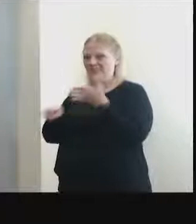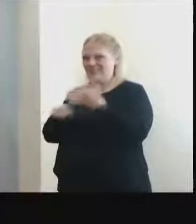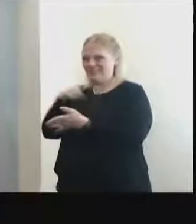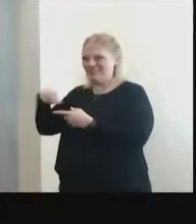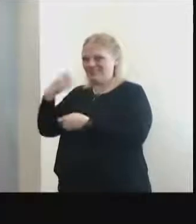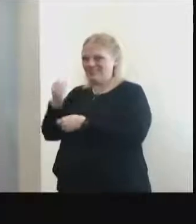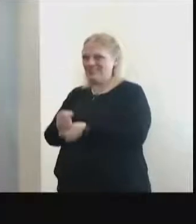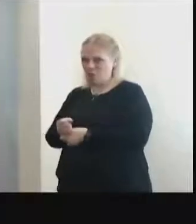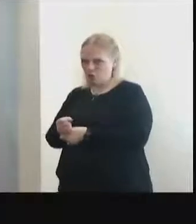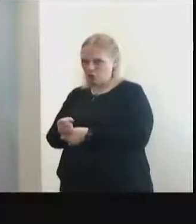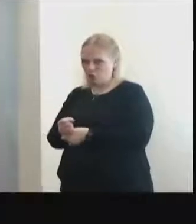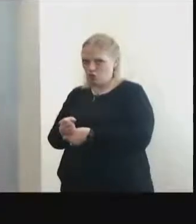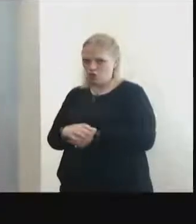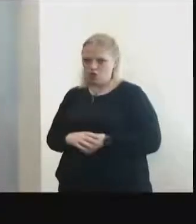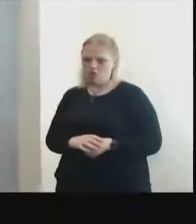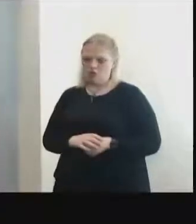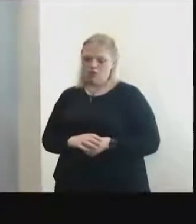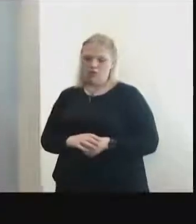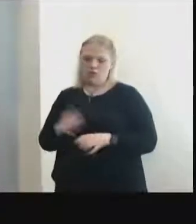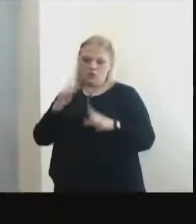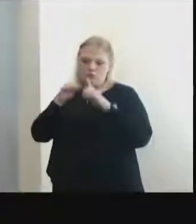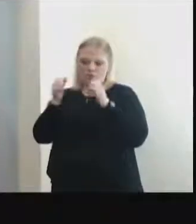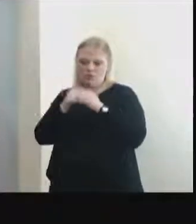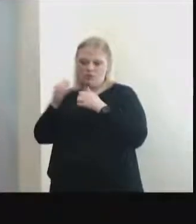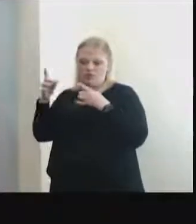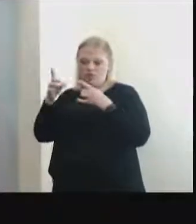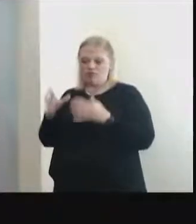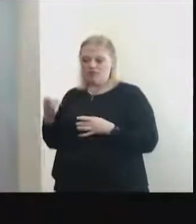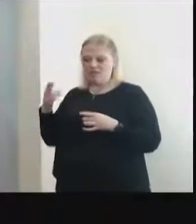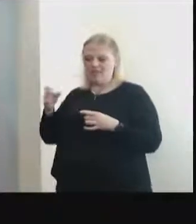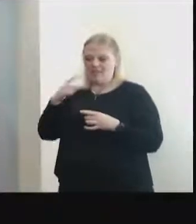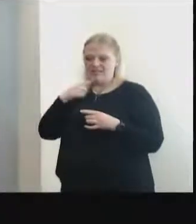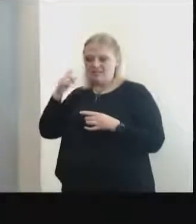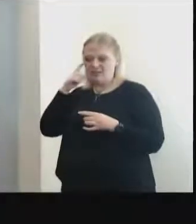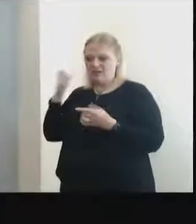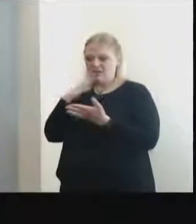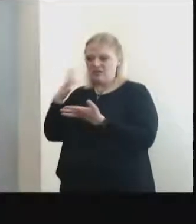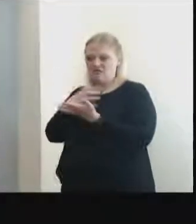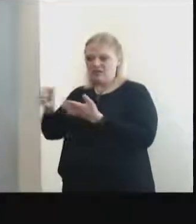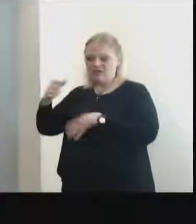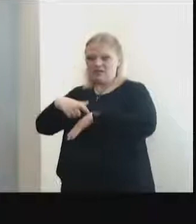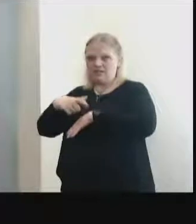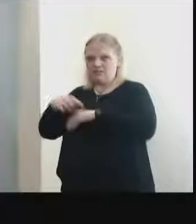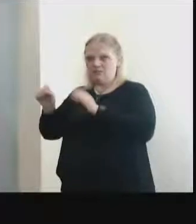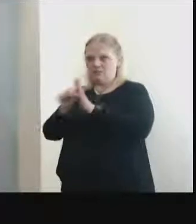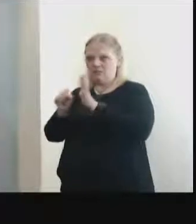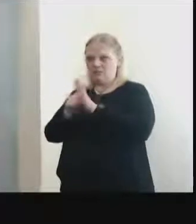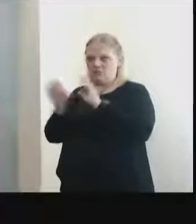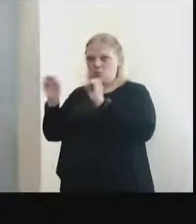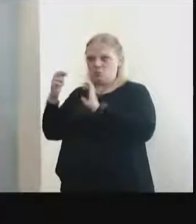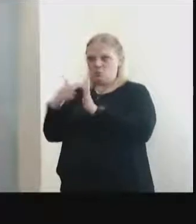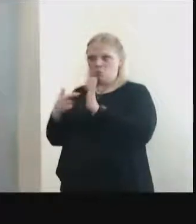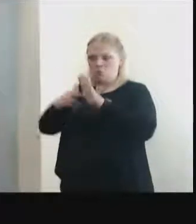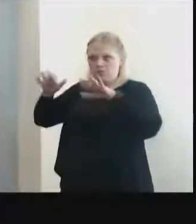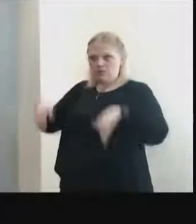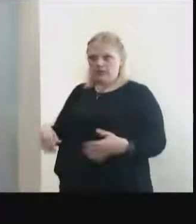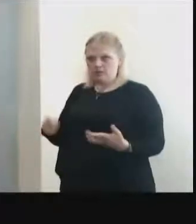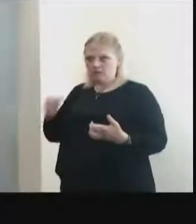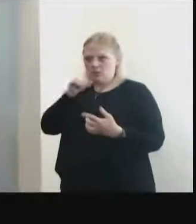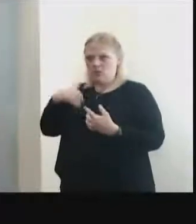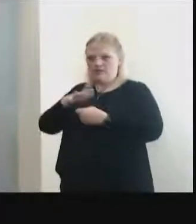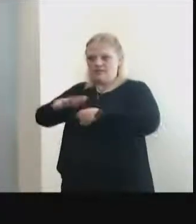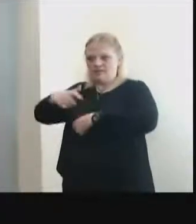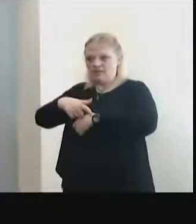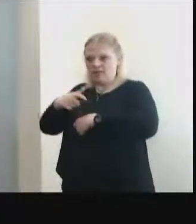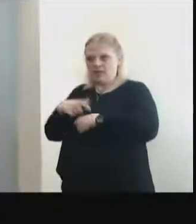edition of the fair, and I spoke with the fair director, and he said it was because they ran out of time. The state hasn't put the guidance out yet, and they just don't have